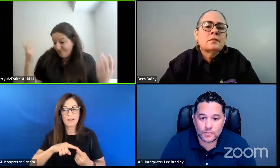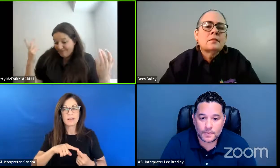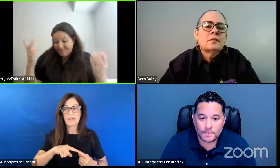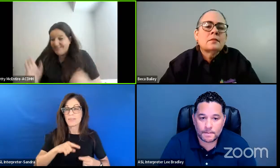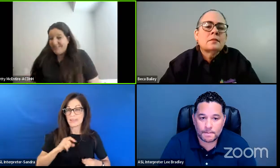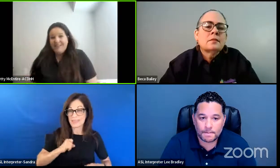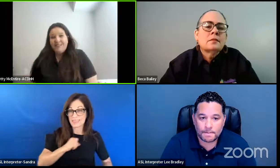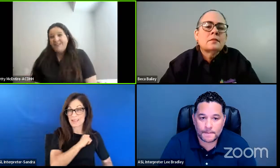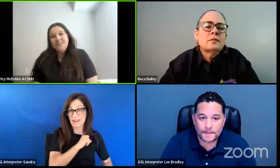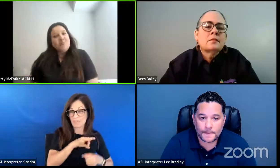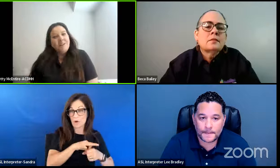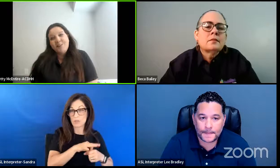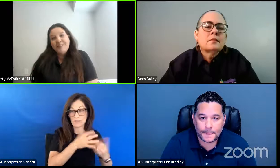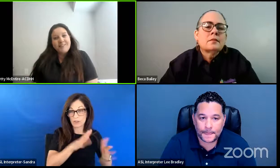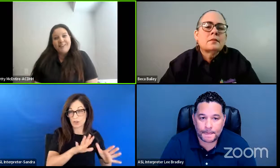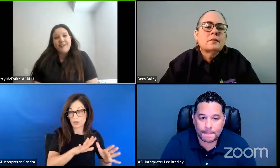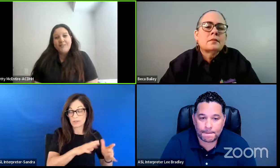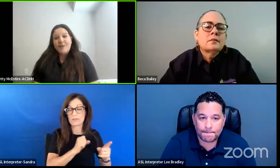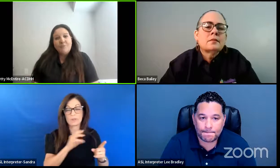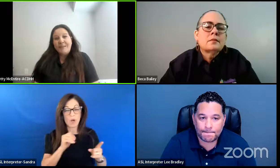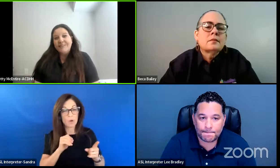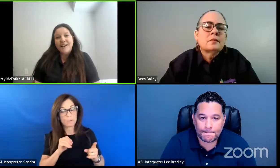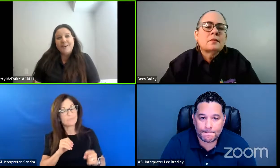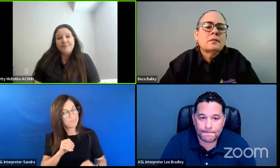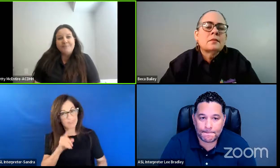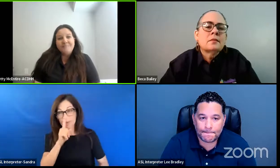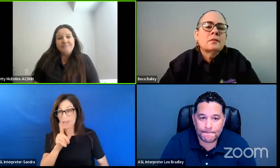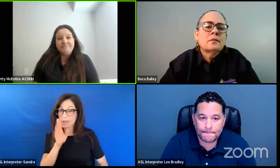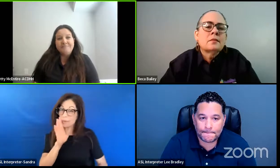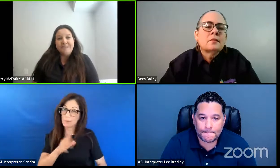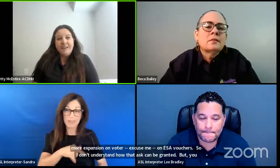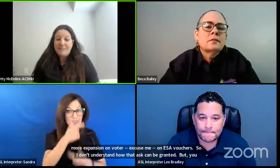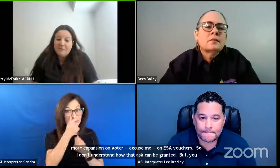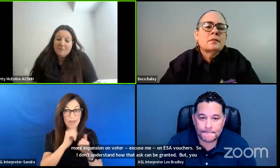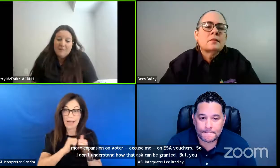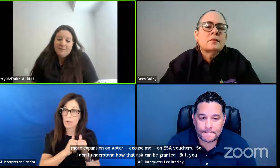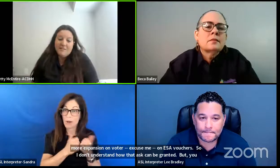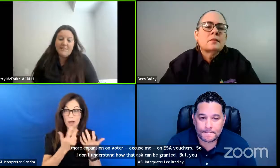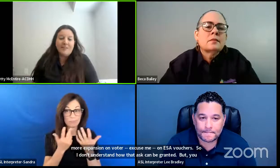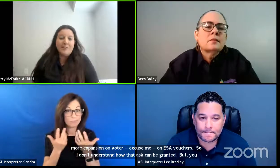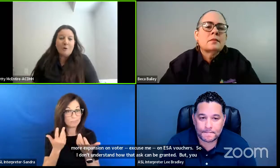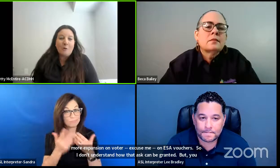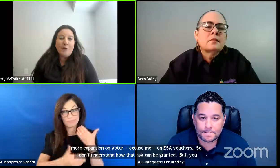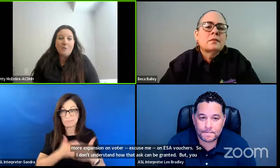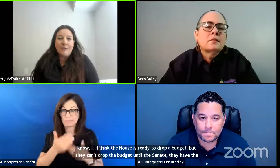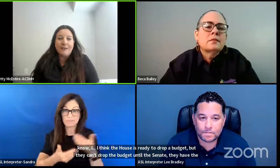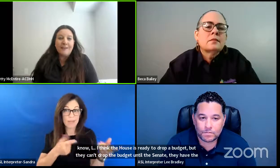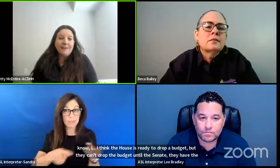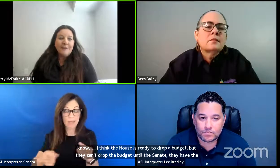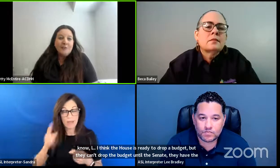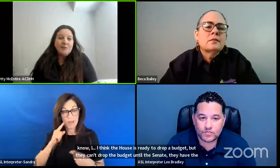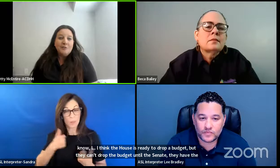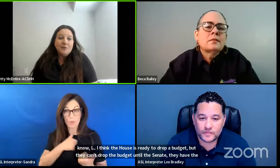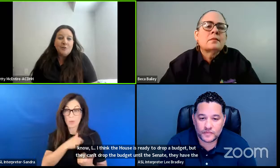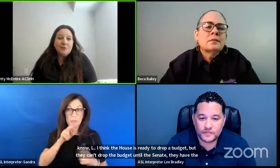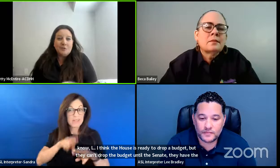So it's going to be interesting how this all pans out. I think we may be sitting here for a while, Becca, just